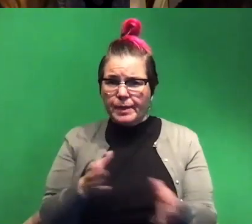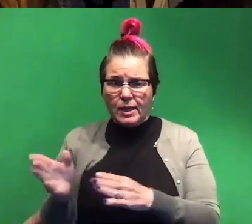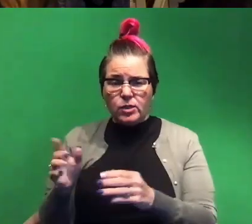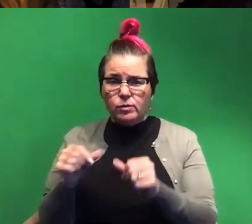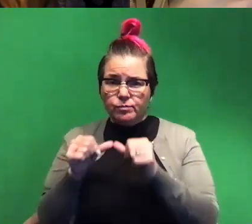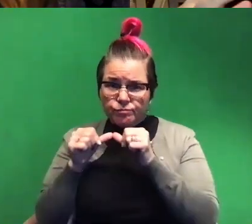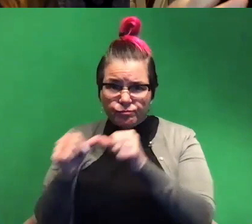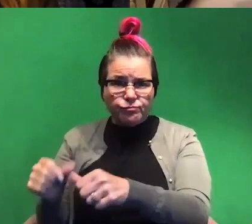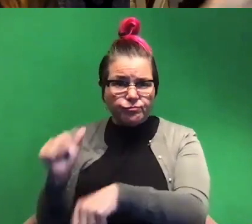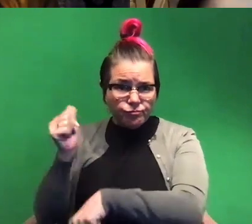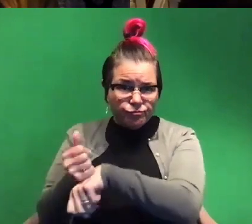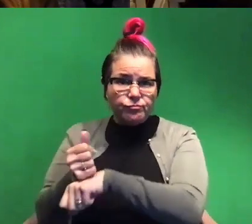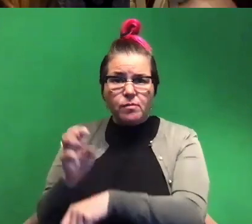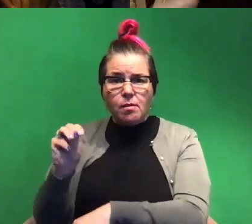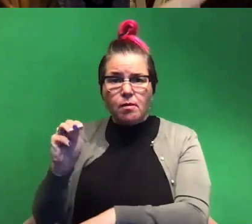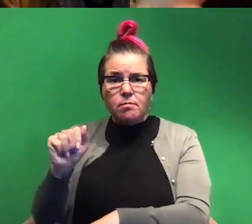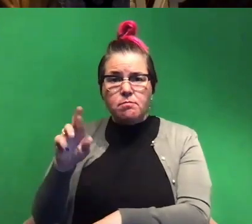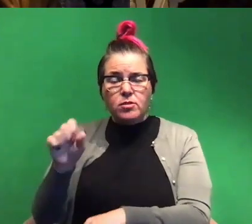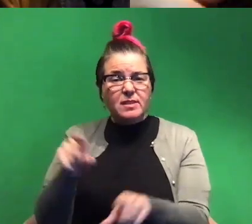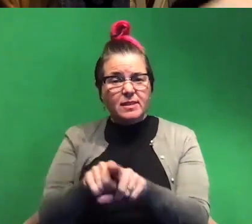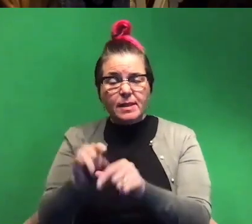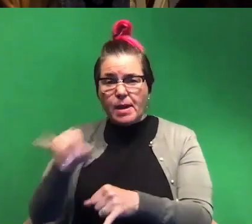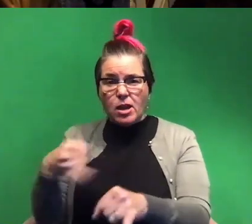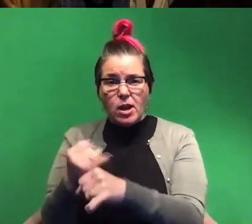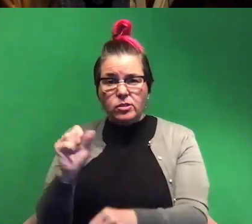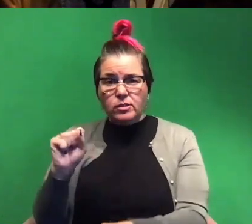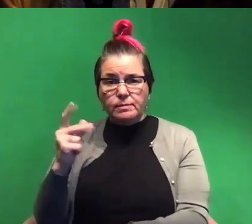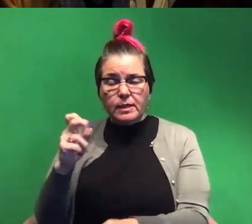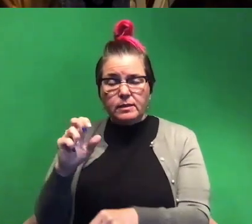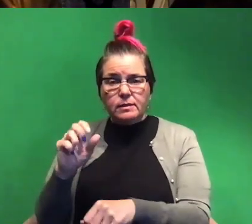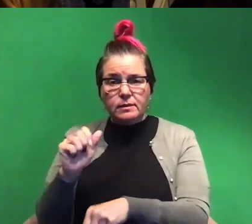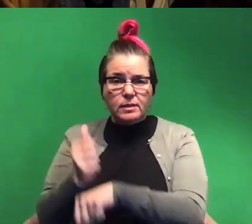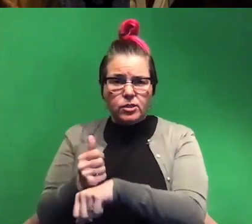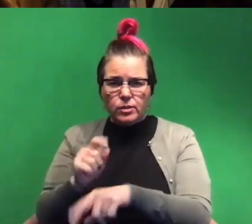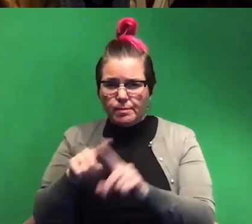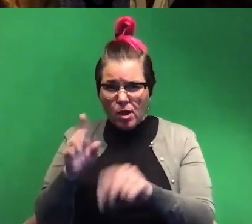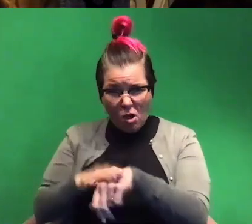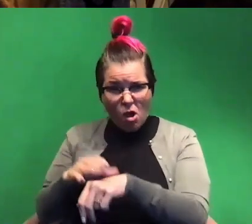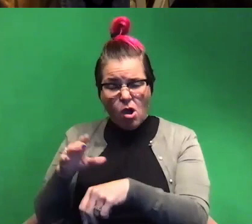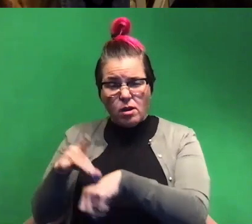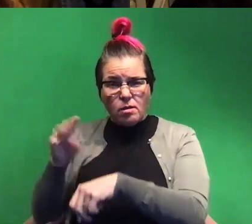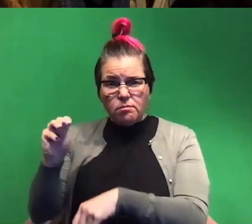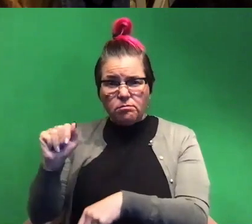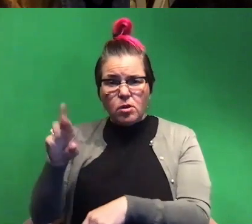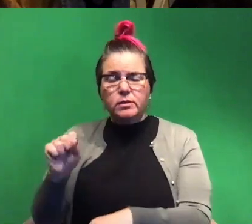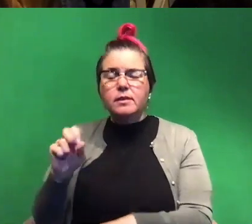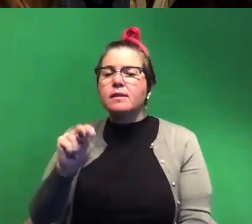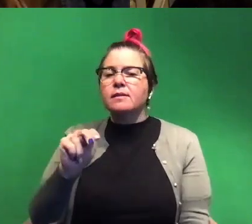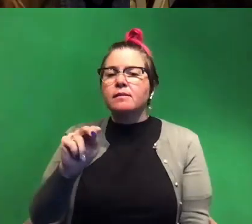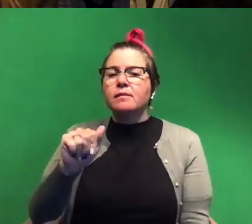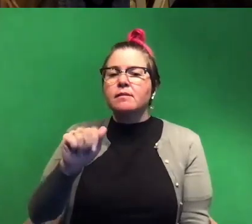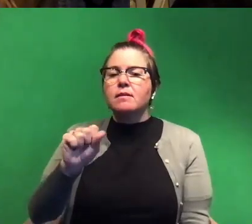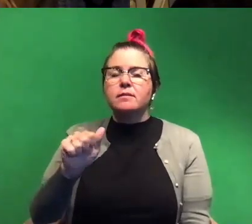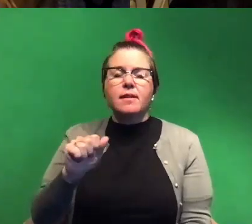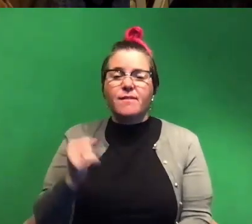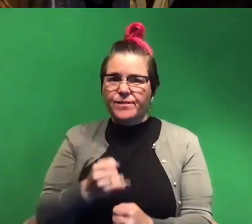settlement on Mars, like the International Space Station, but on Mars? NASA does not have finalized